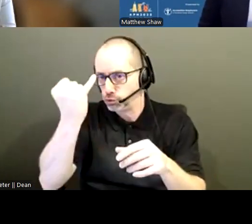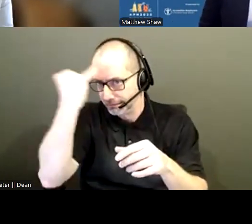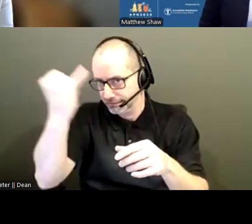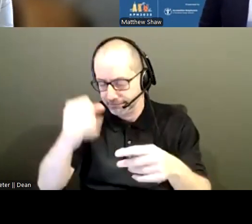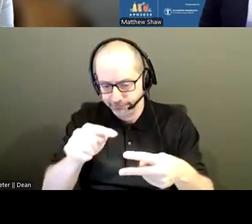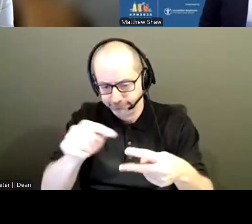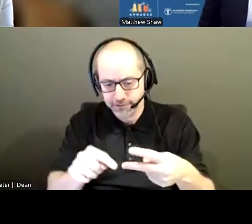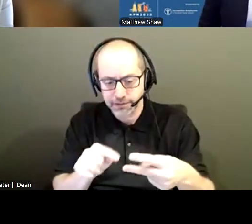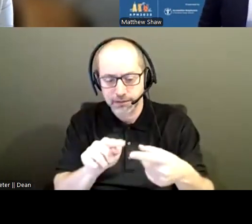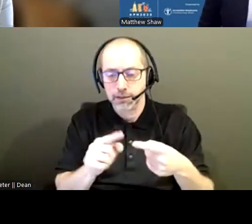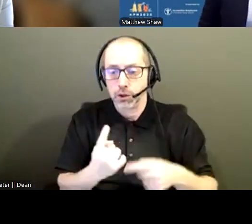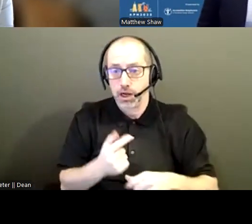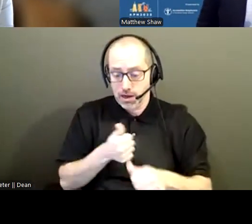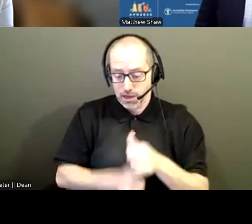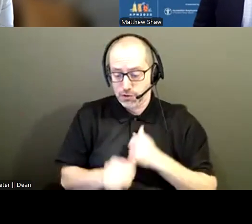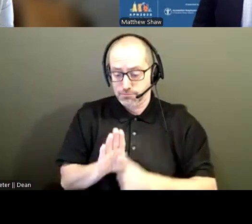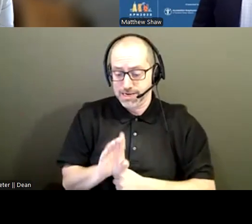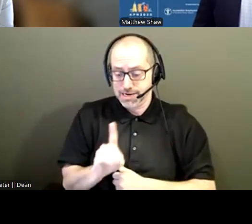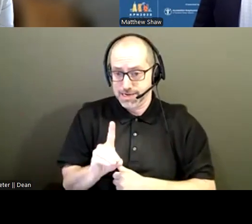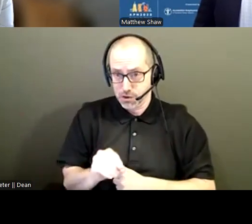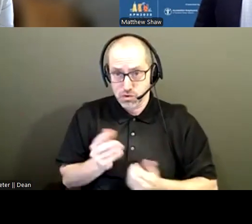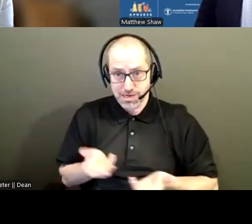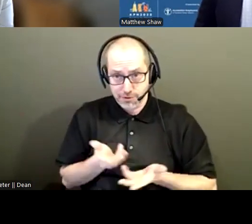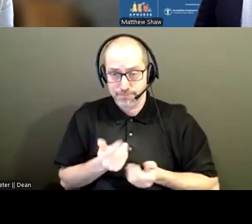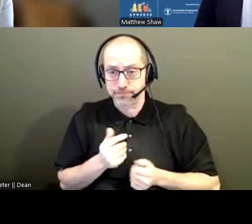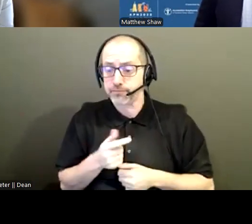so at BDO,